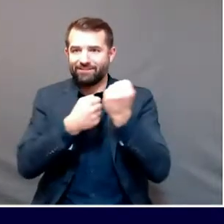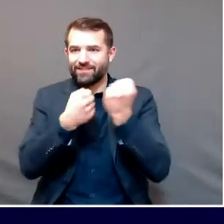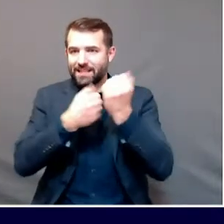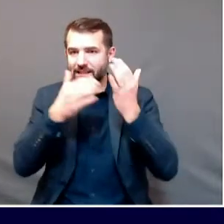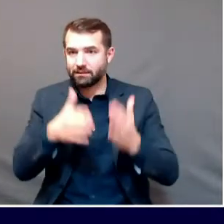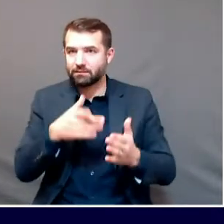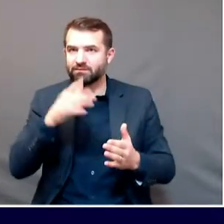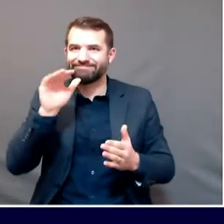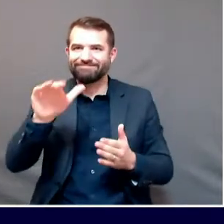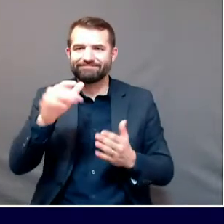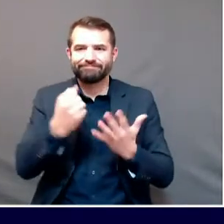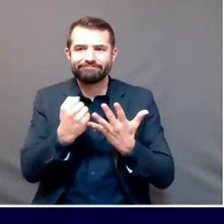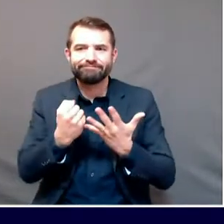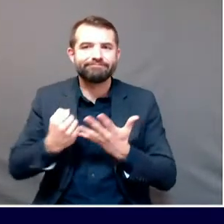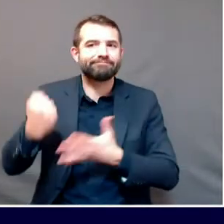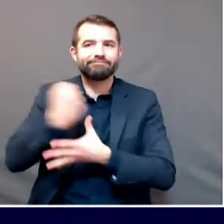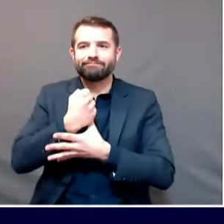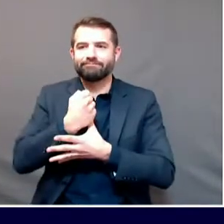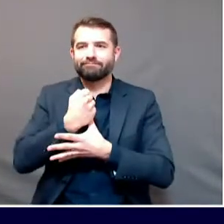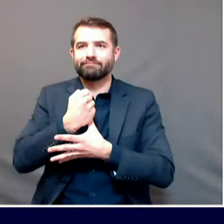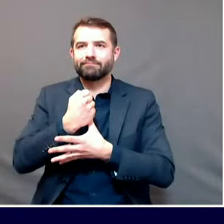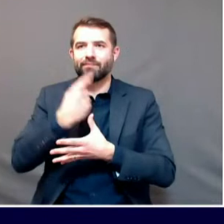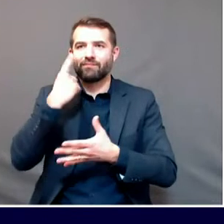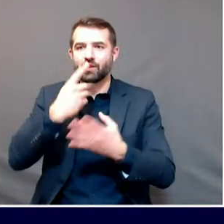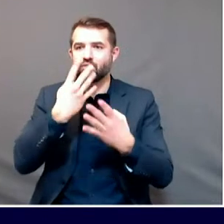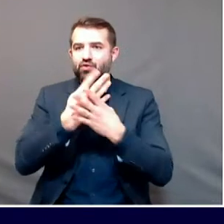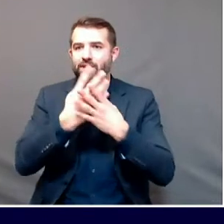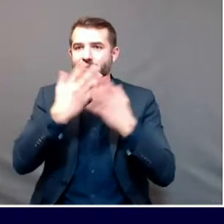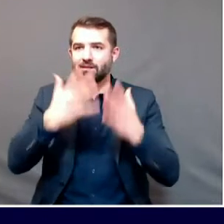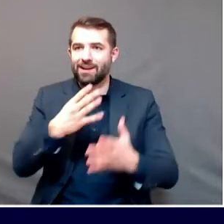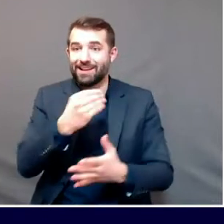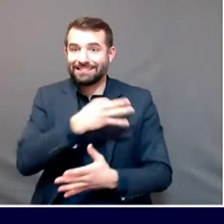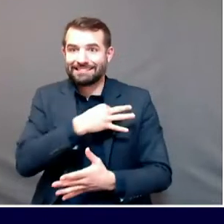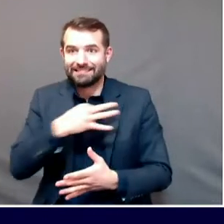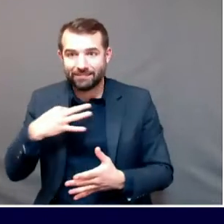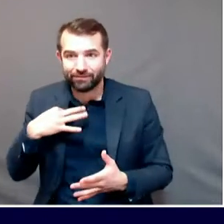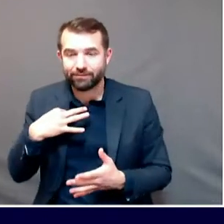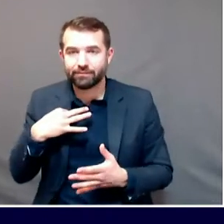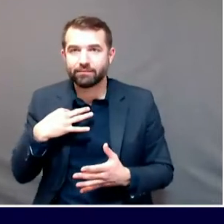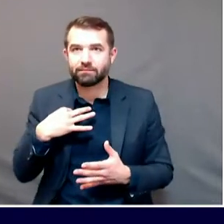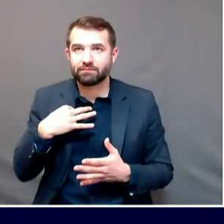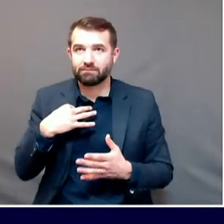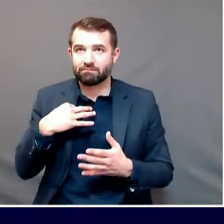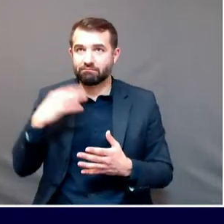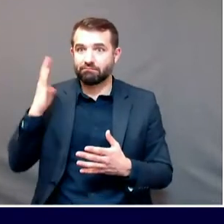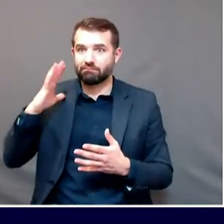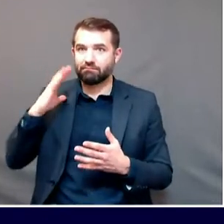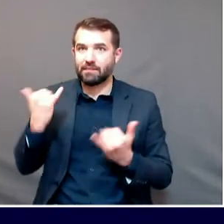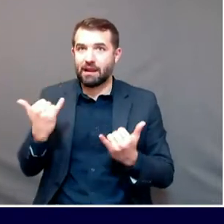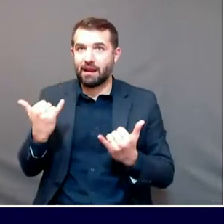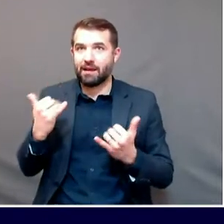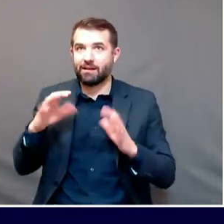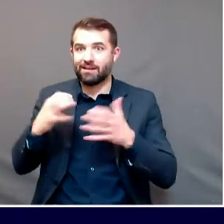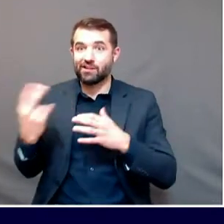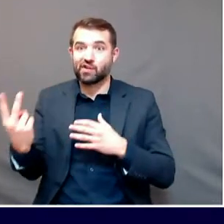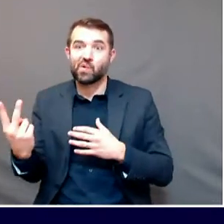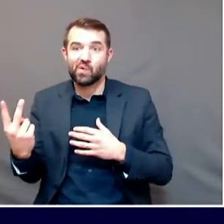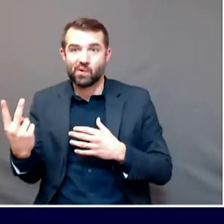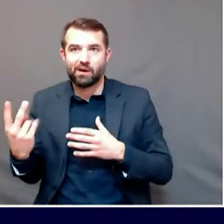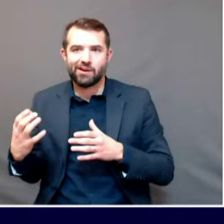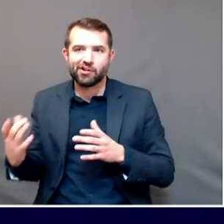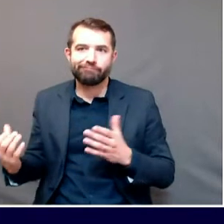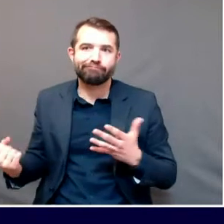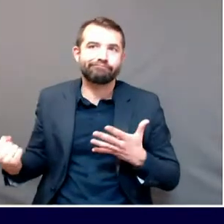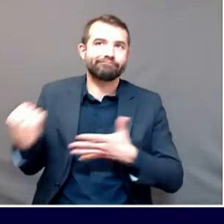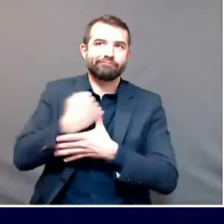moved up from phase 2 to phase 1B in this vaccination plan. Has this been considered? And